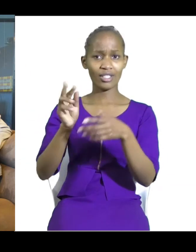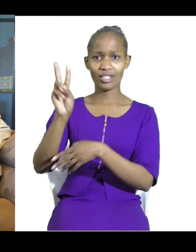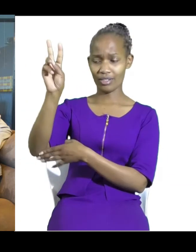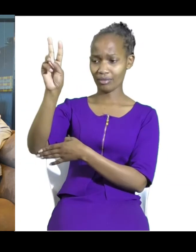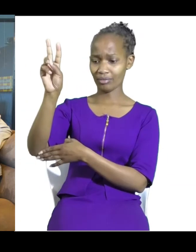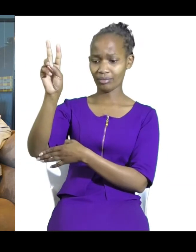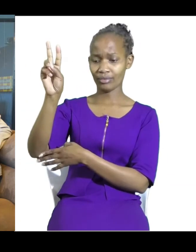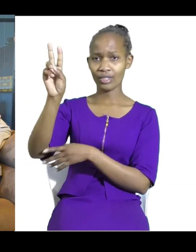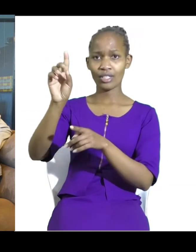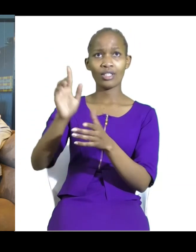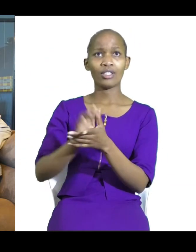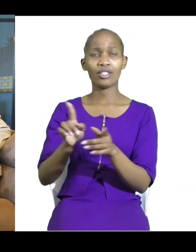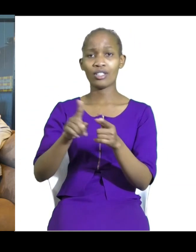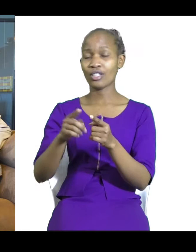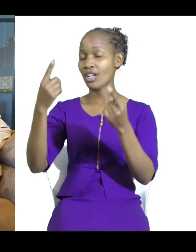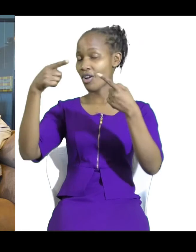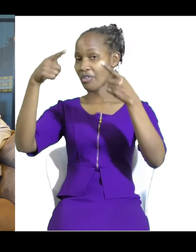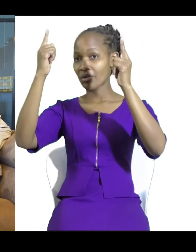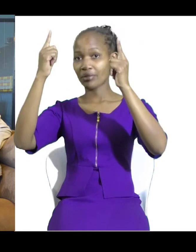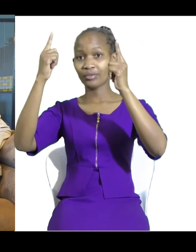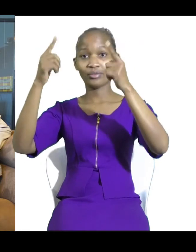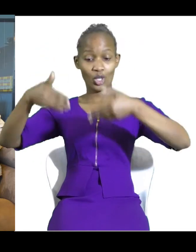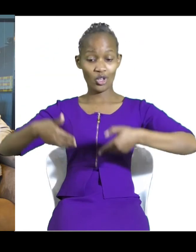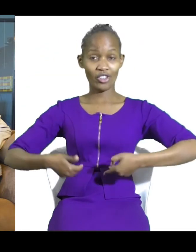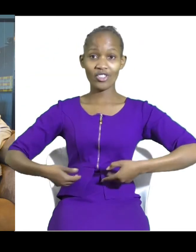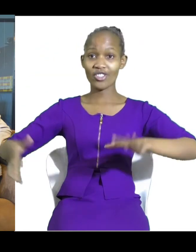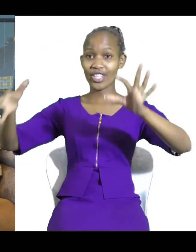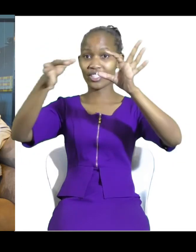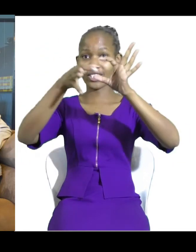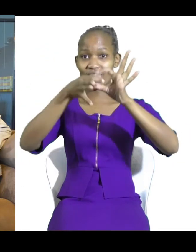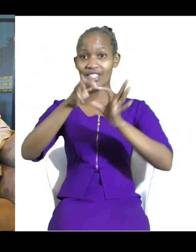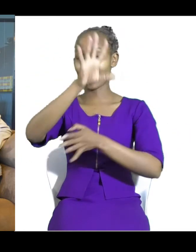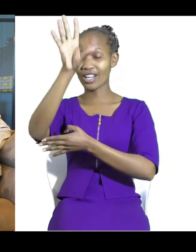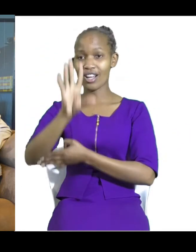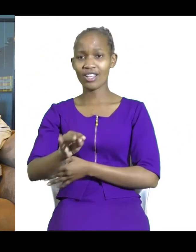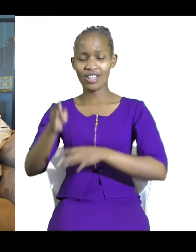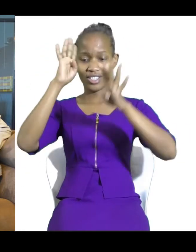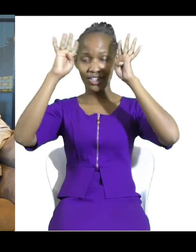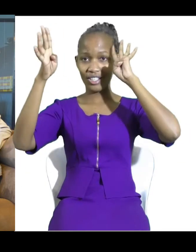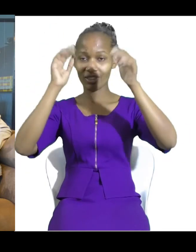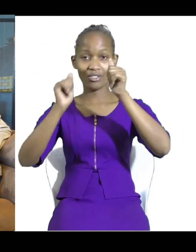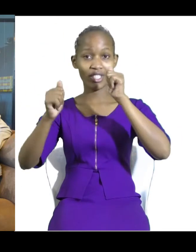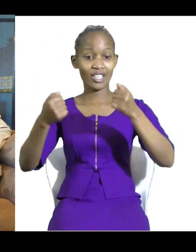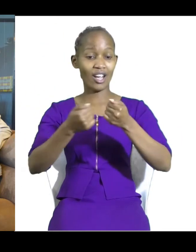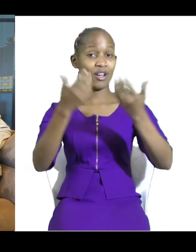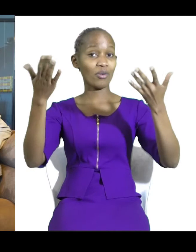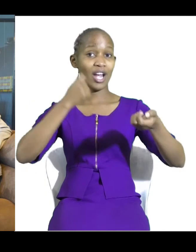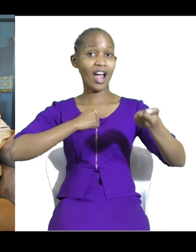Science TV won the Youth Connect Africa in the innovation space that was held